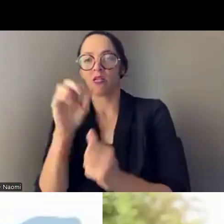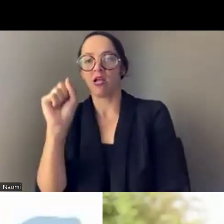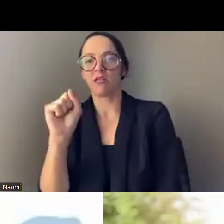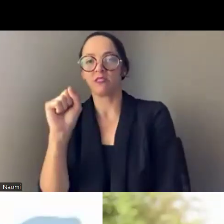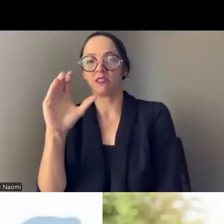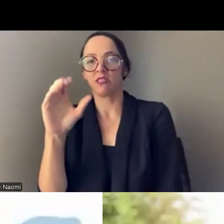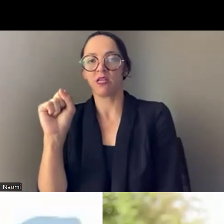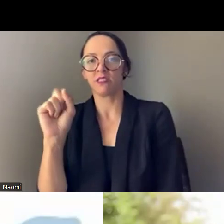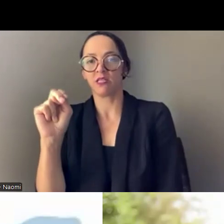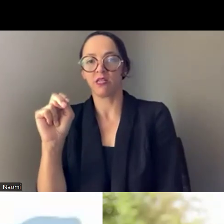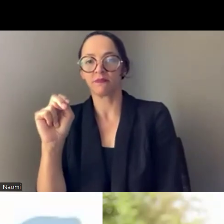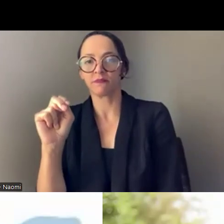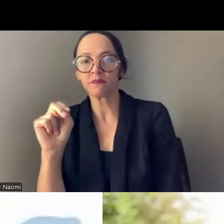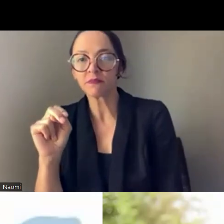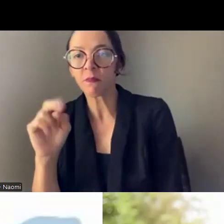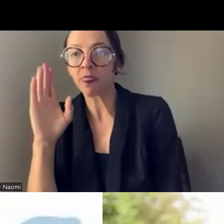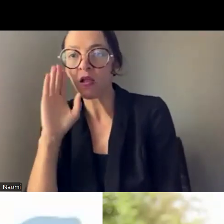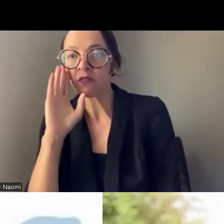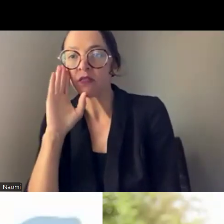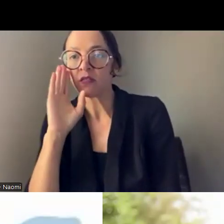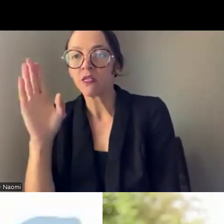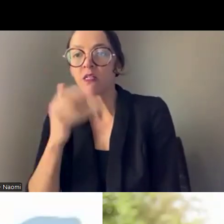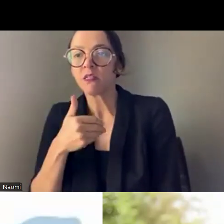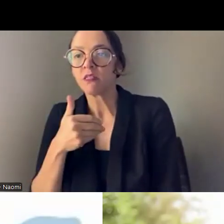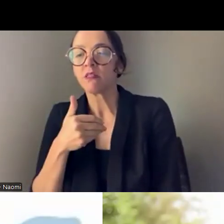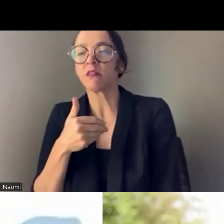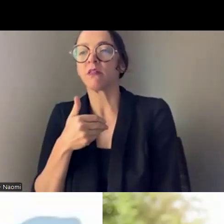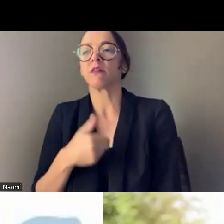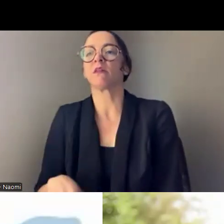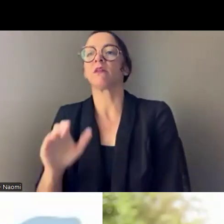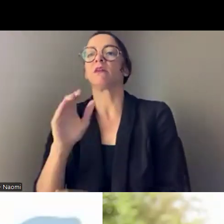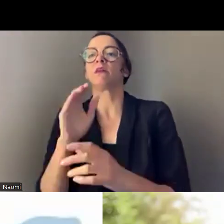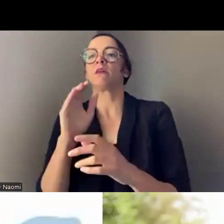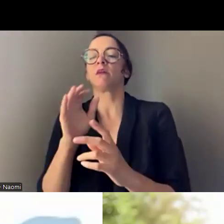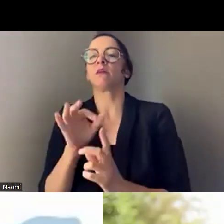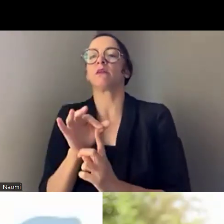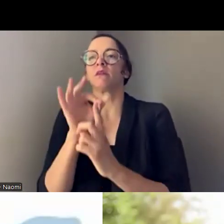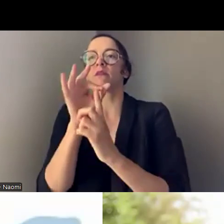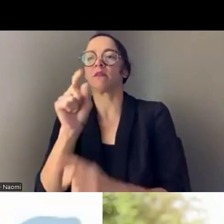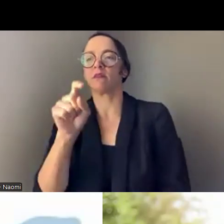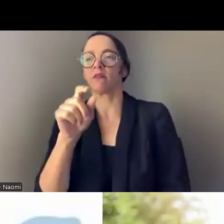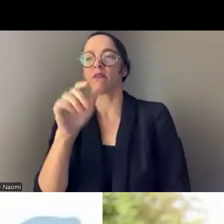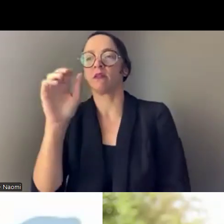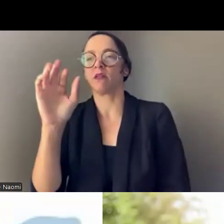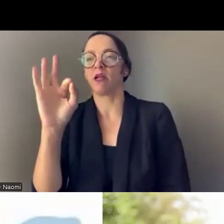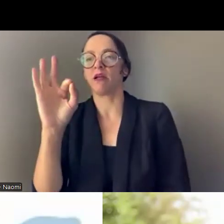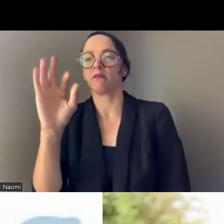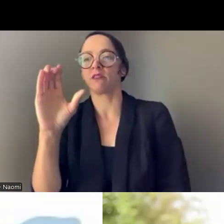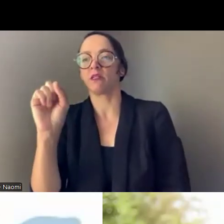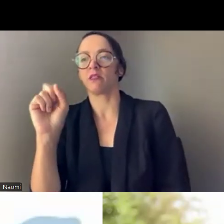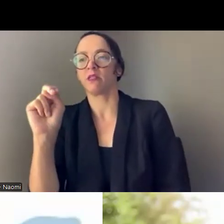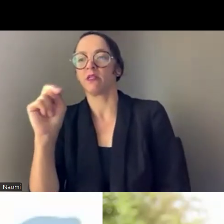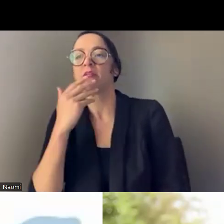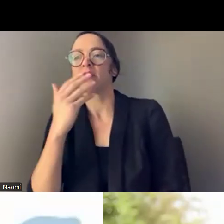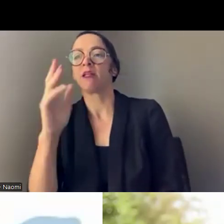is Sylvia Yim, the Executive Director for Friends of Children with Special Needs, aka FCSN. And thanks Michelle